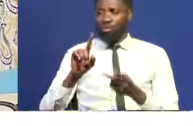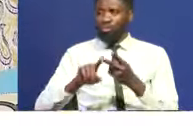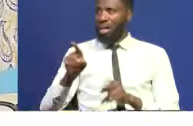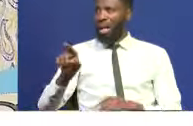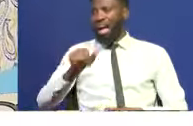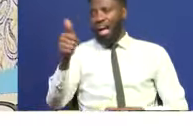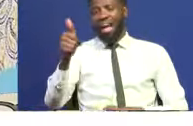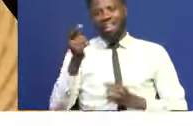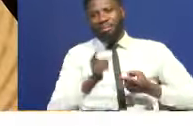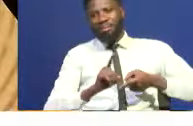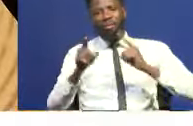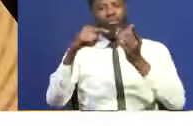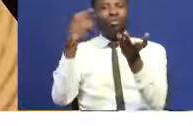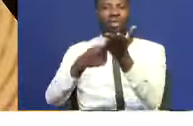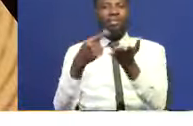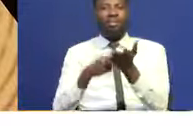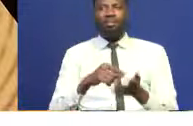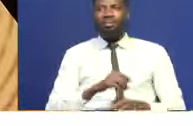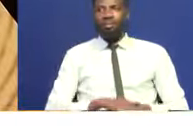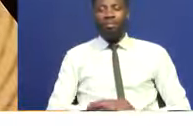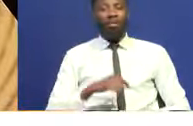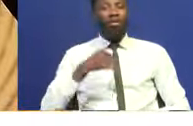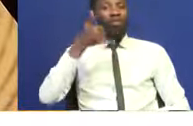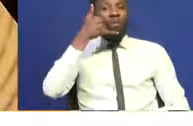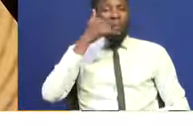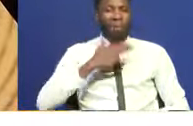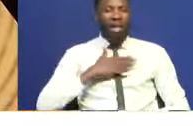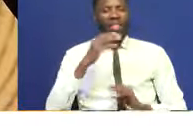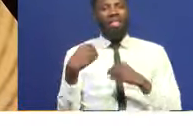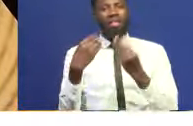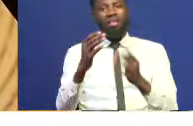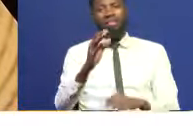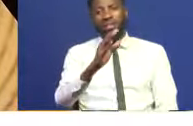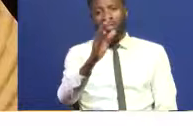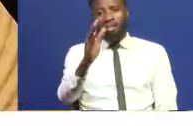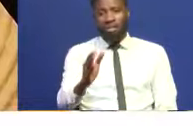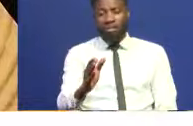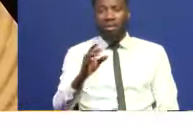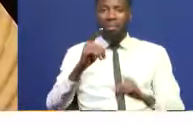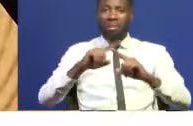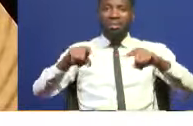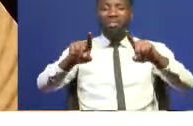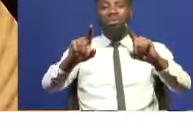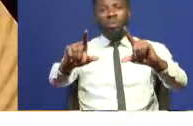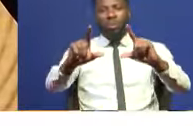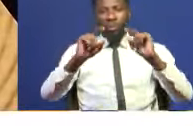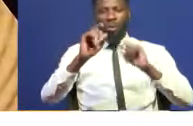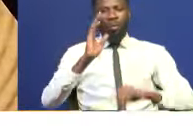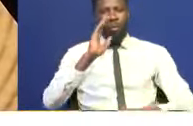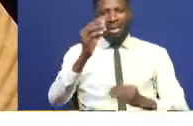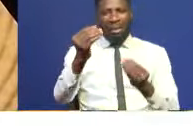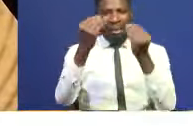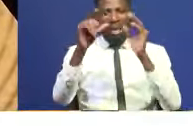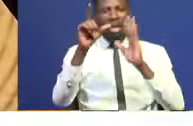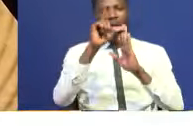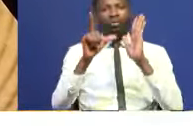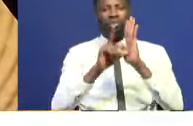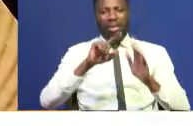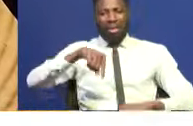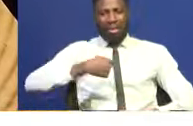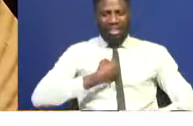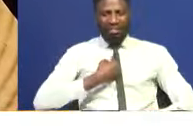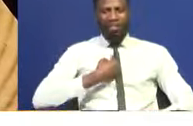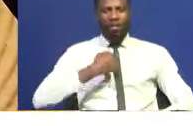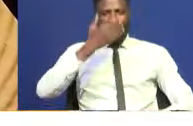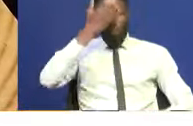Ugandan side. I did not give them my phone. I didn't even have a phone at that particular moment, but they said that they're going to teach me a lesson I'll never forget.